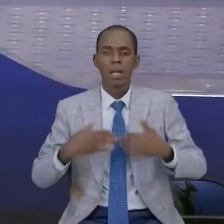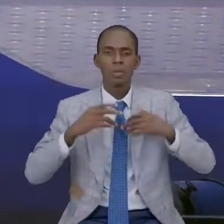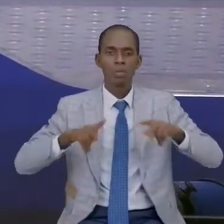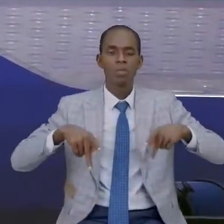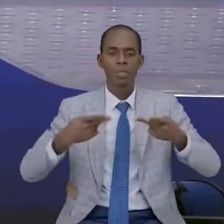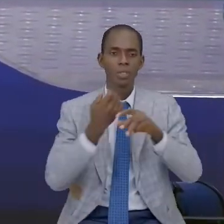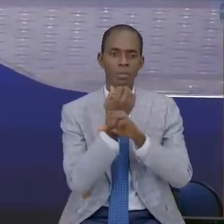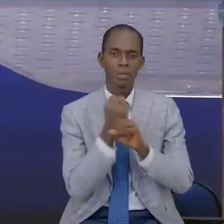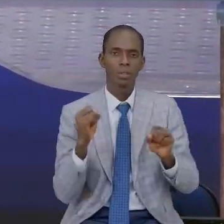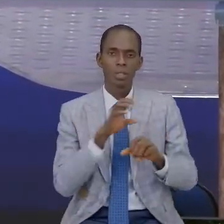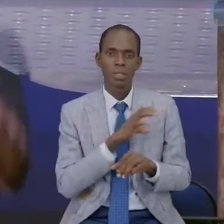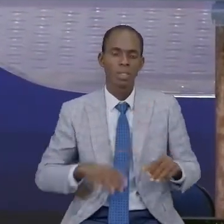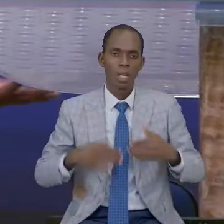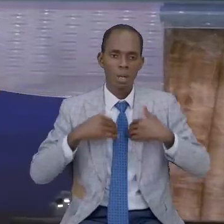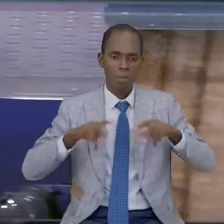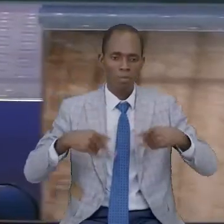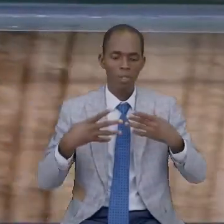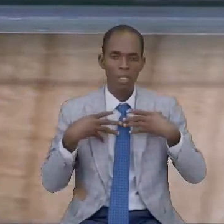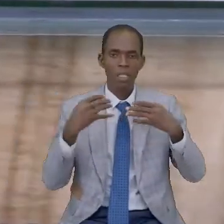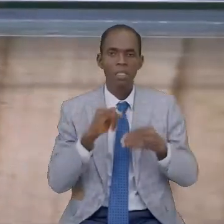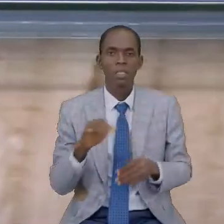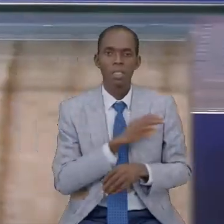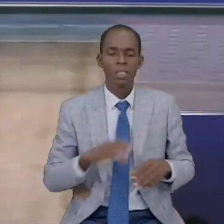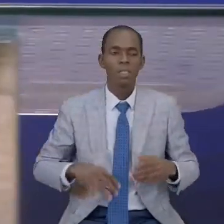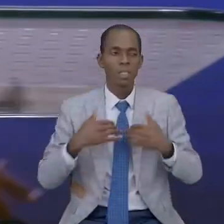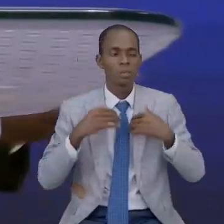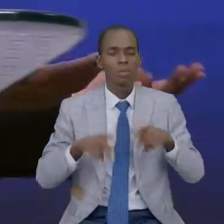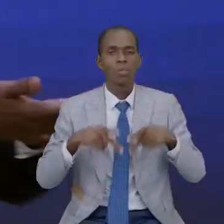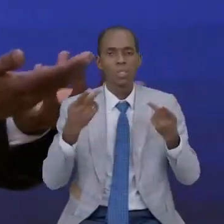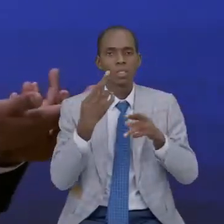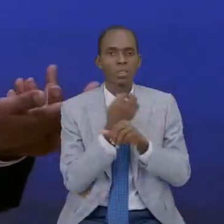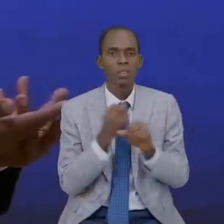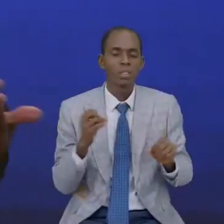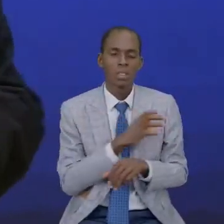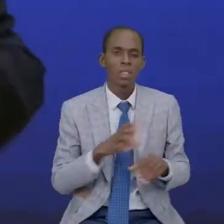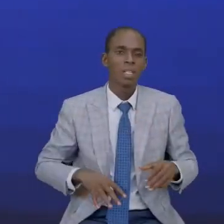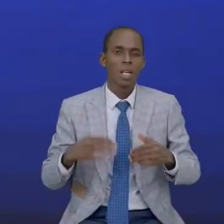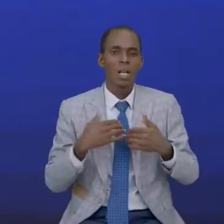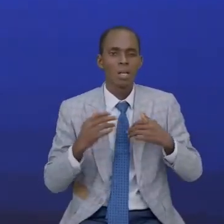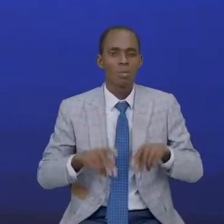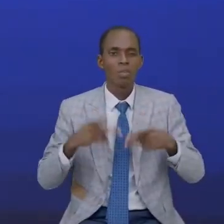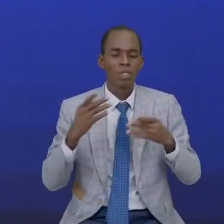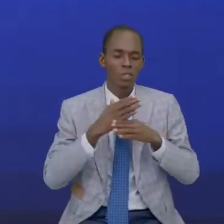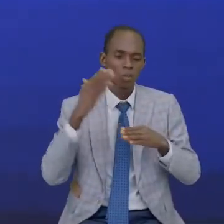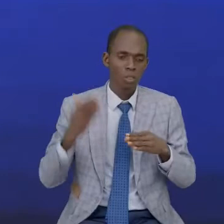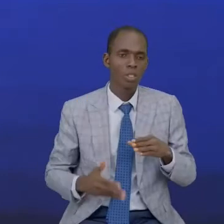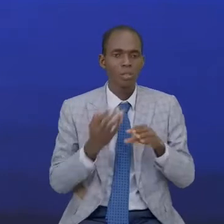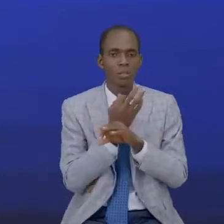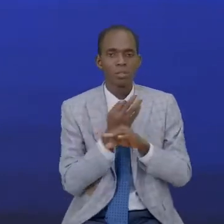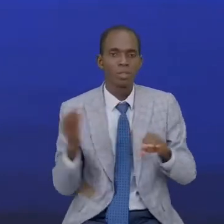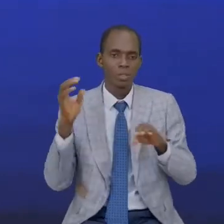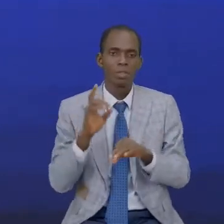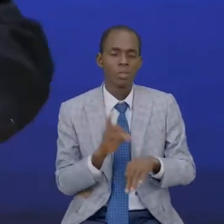provided salvation. Christ has provided healing. Christ has provided redemption. And Christ has provided total